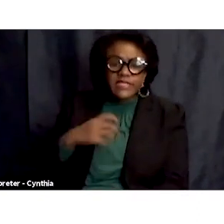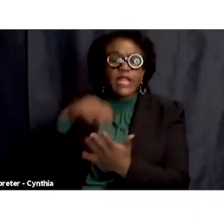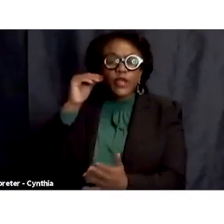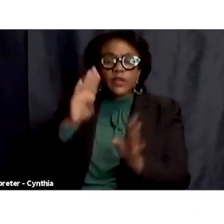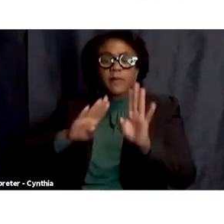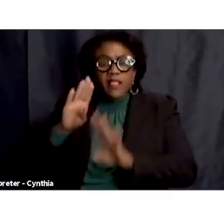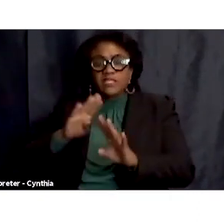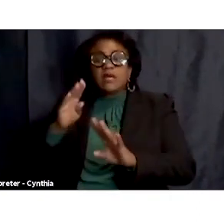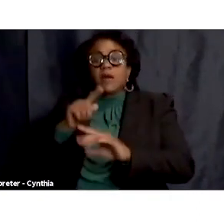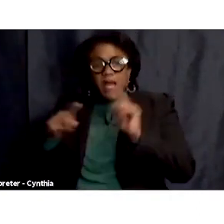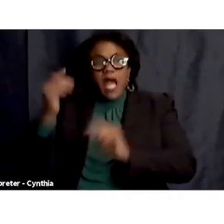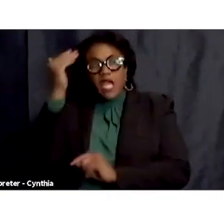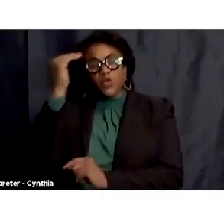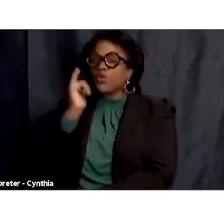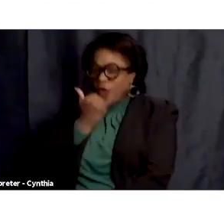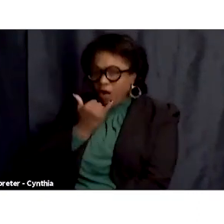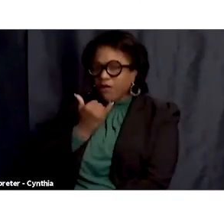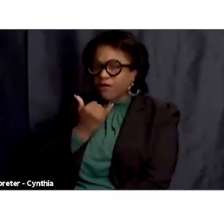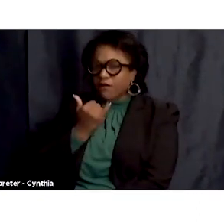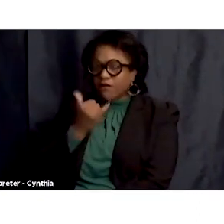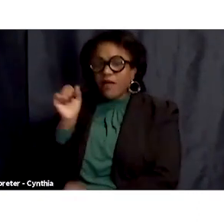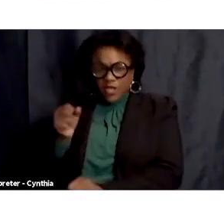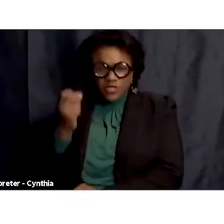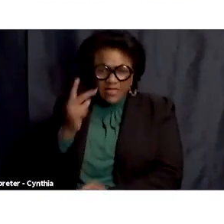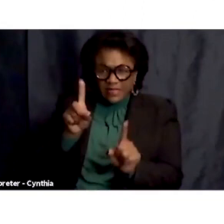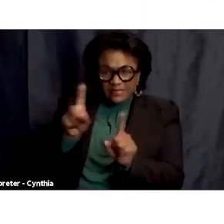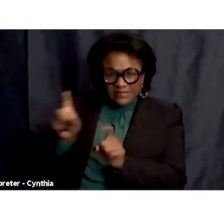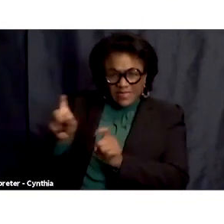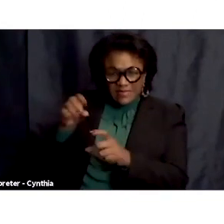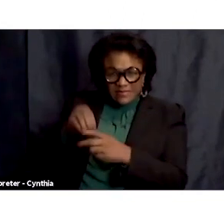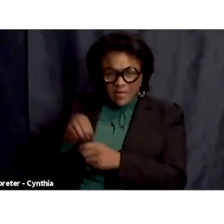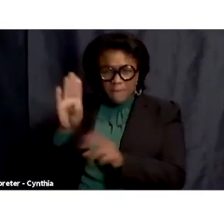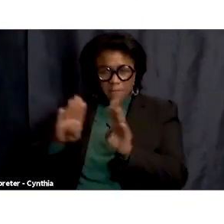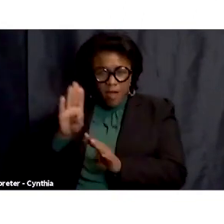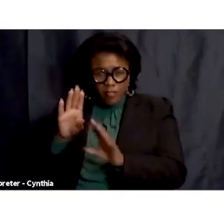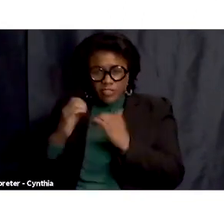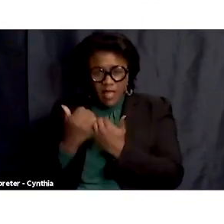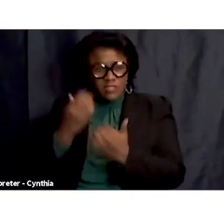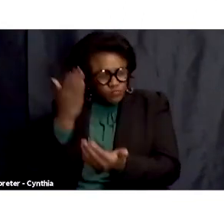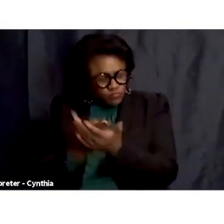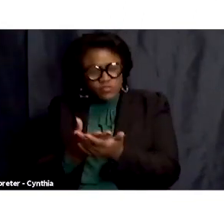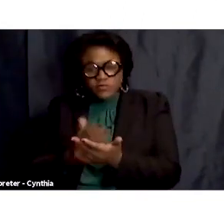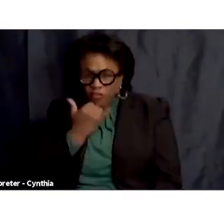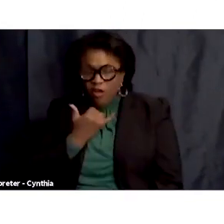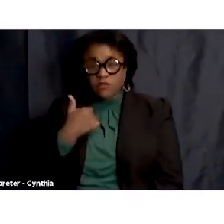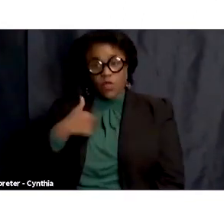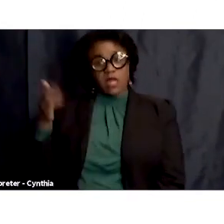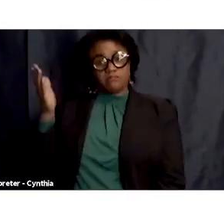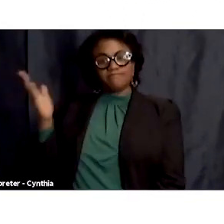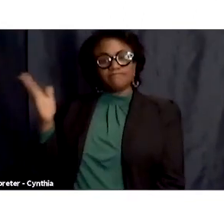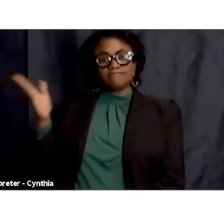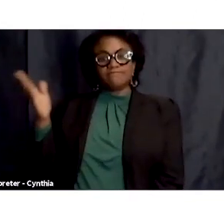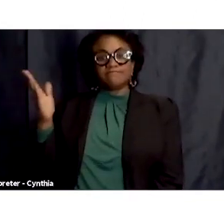was wrong. And I could see it by the tests that we were doing in our biology class. So I made this speech, and it wound